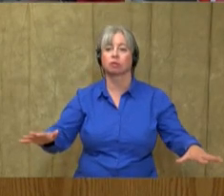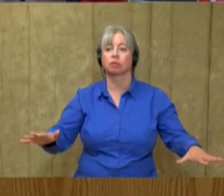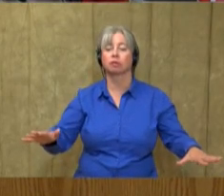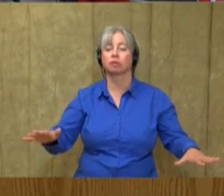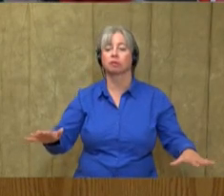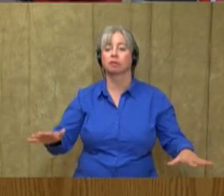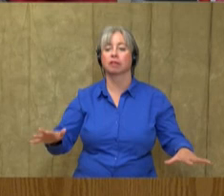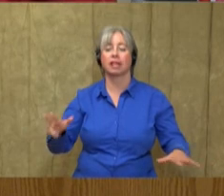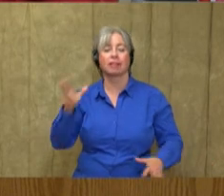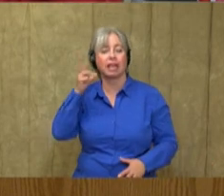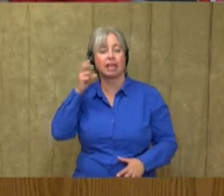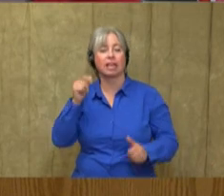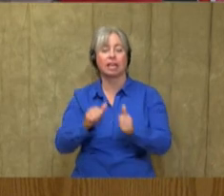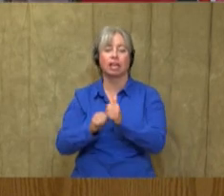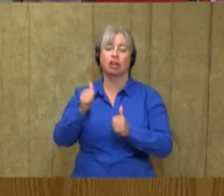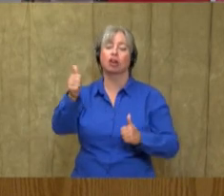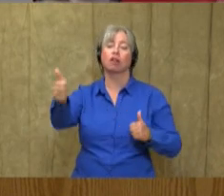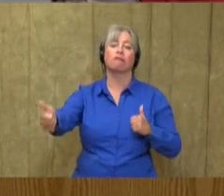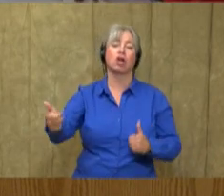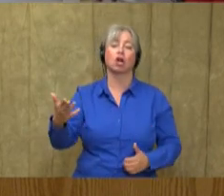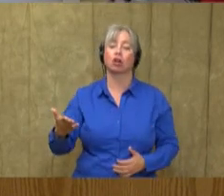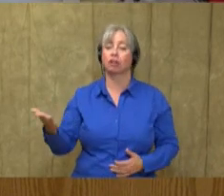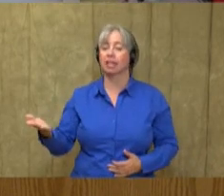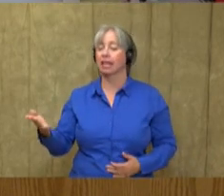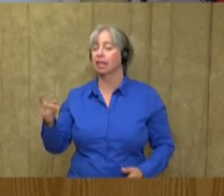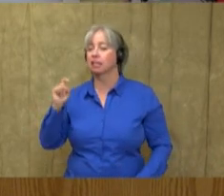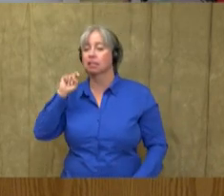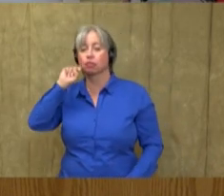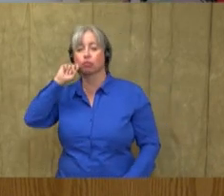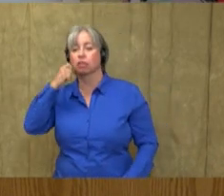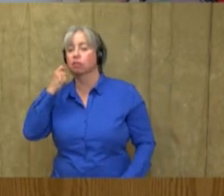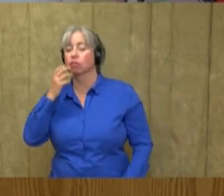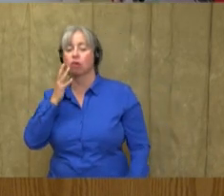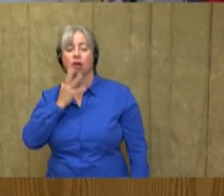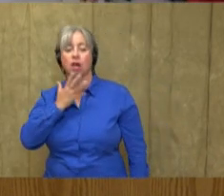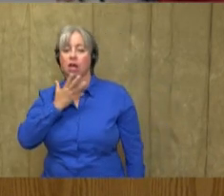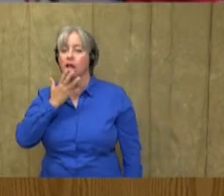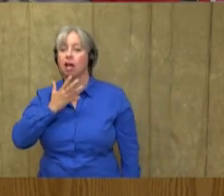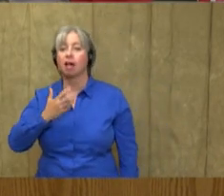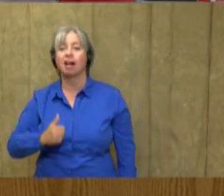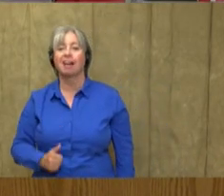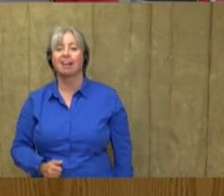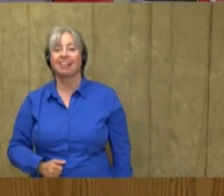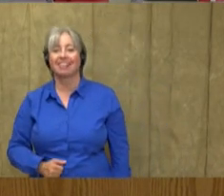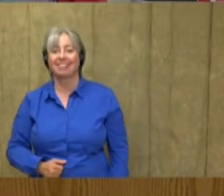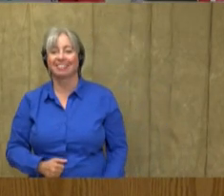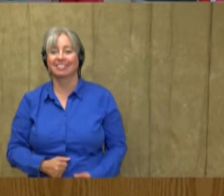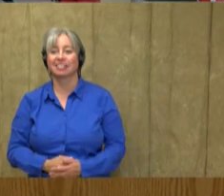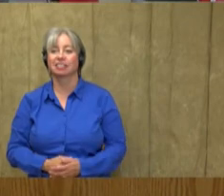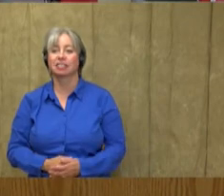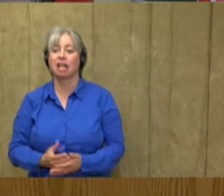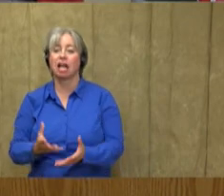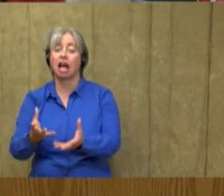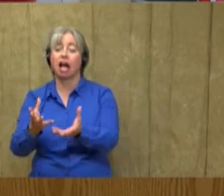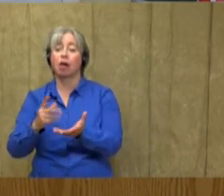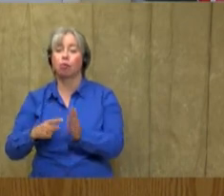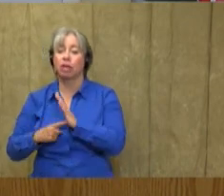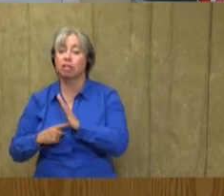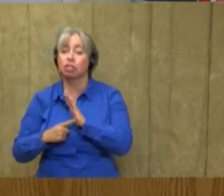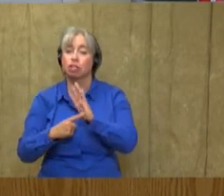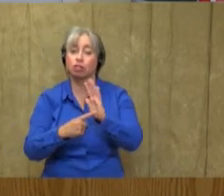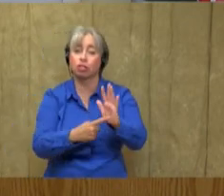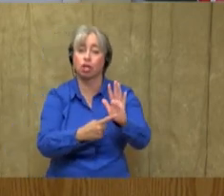really far away. Kind of cool. All right. One of the things that I wanted to show you is the effect, like visually